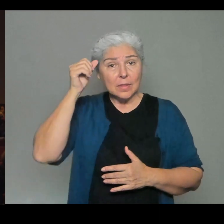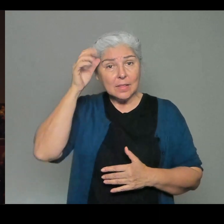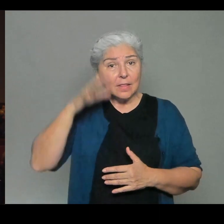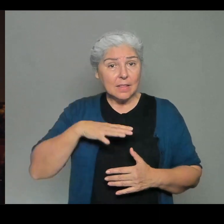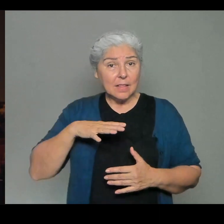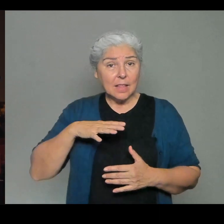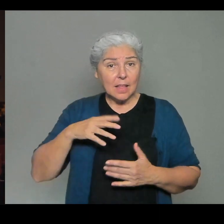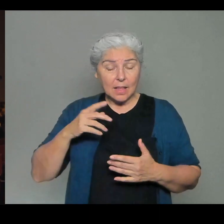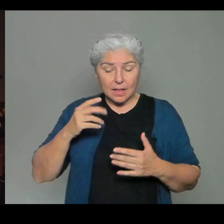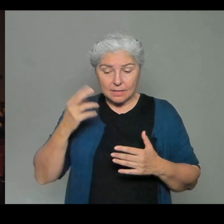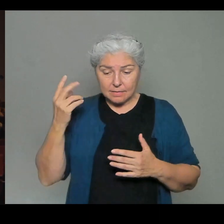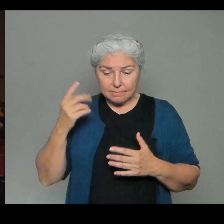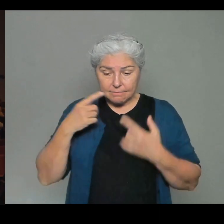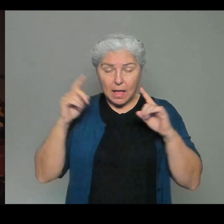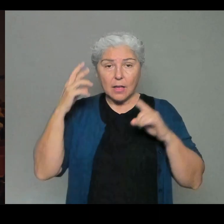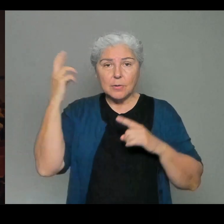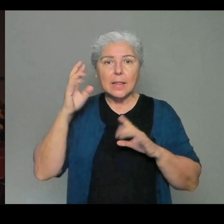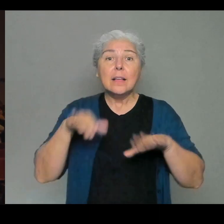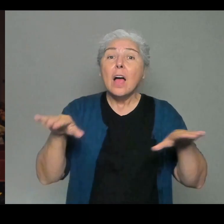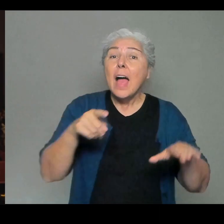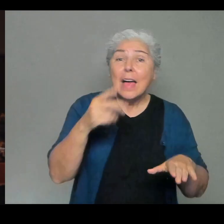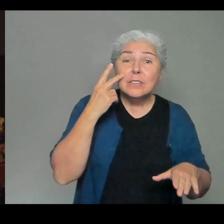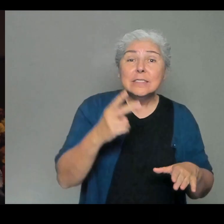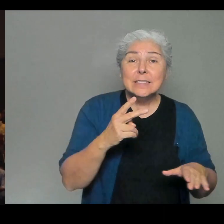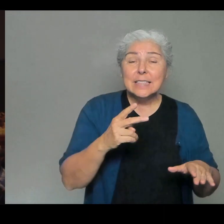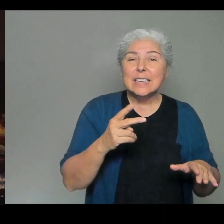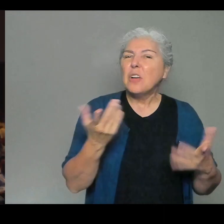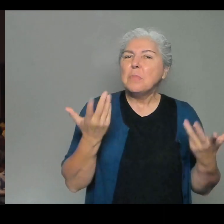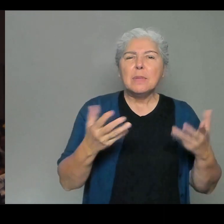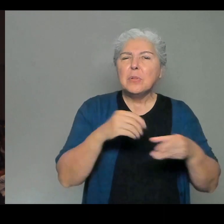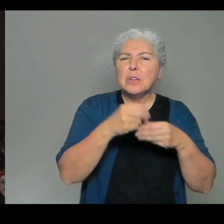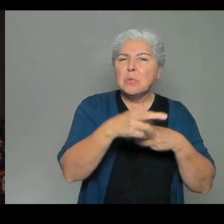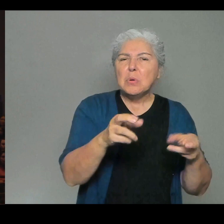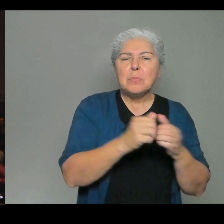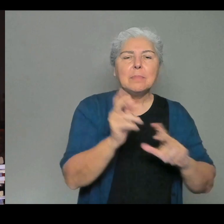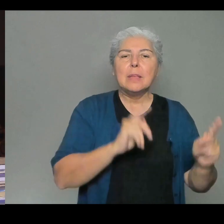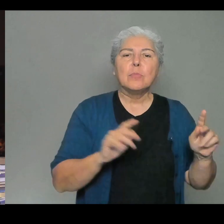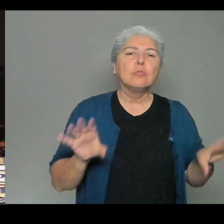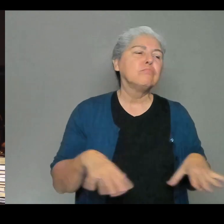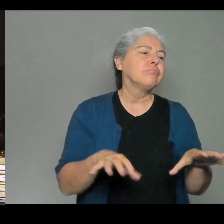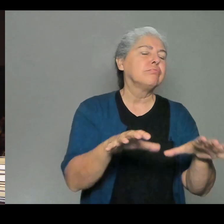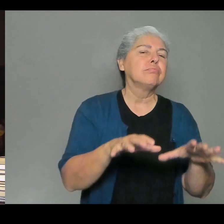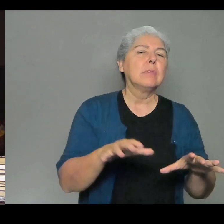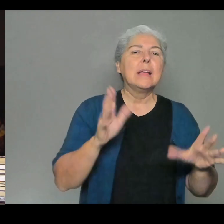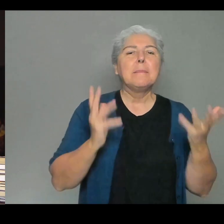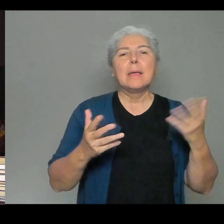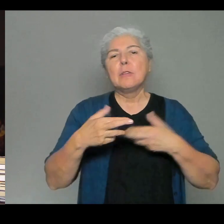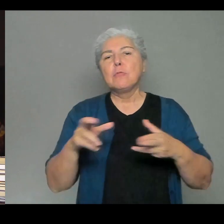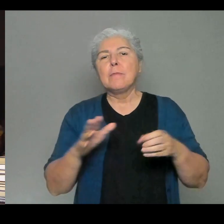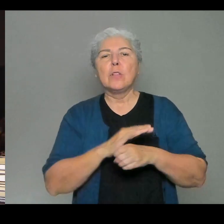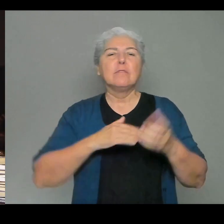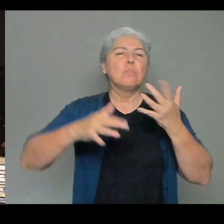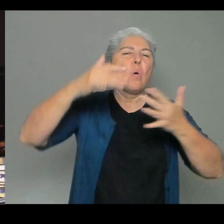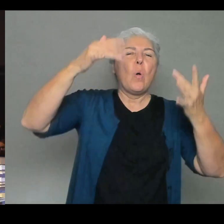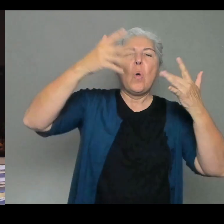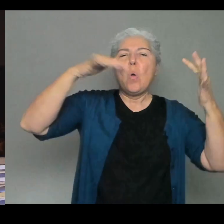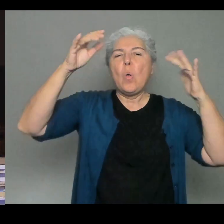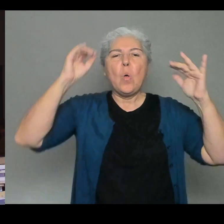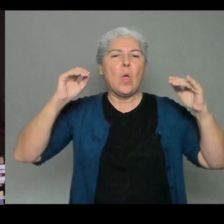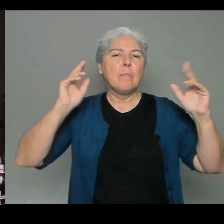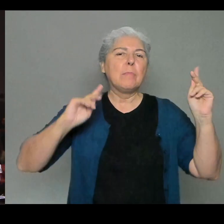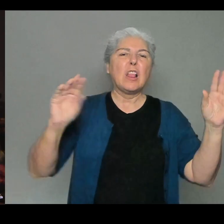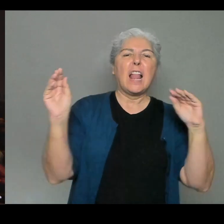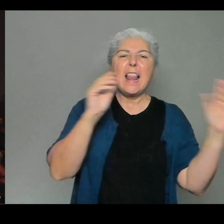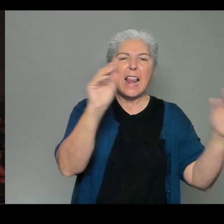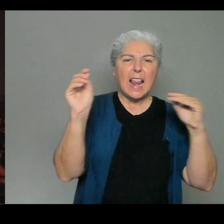he came to himself, how many of you ever been in a room with people and you're doing whatever you're doing? Room is full of smoke and